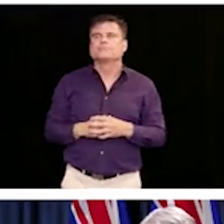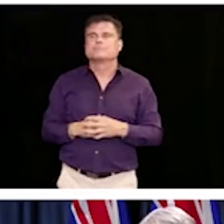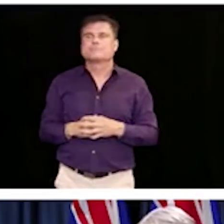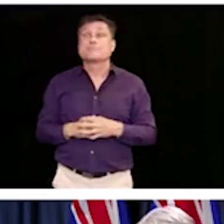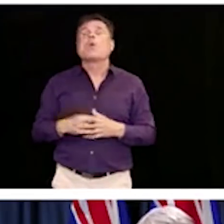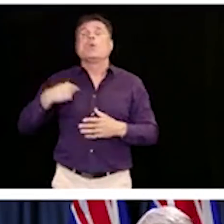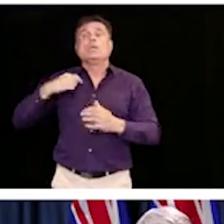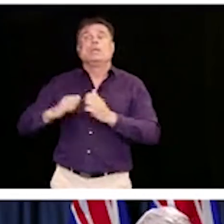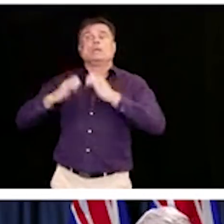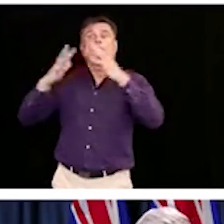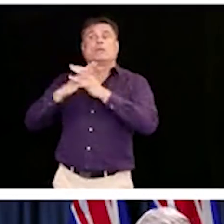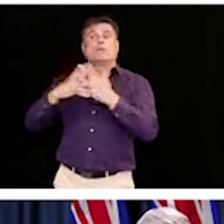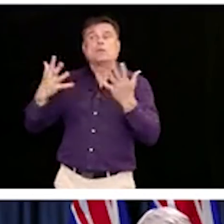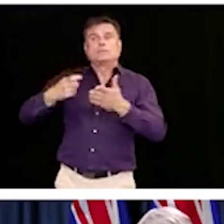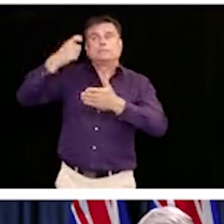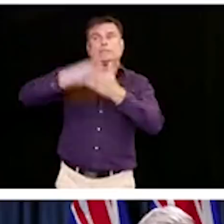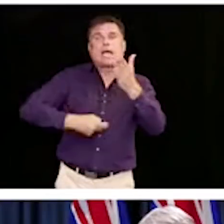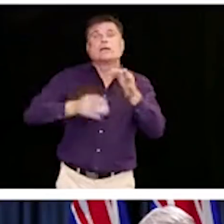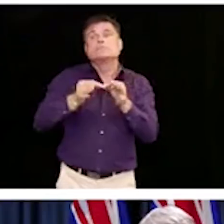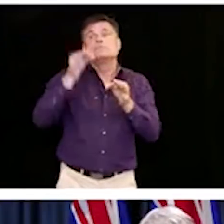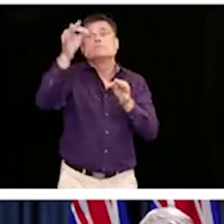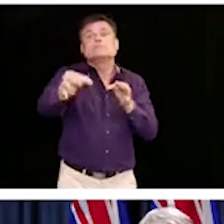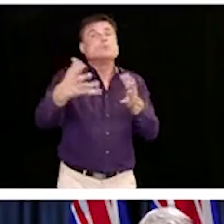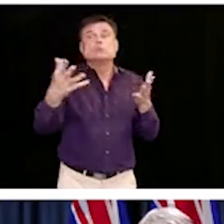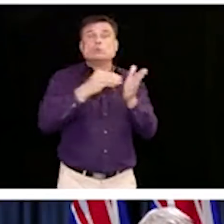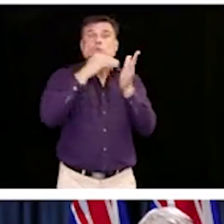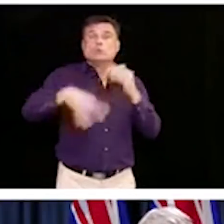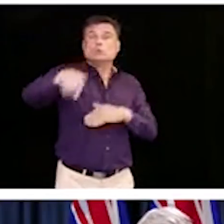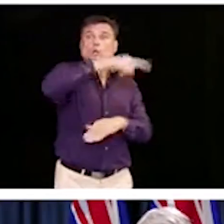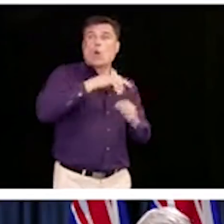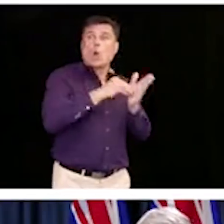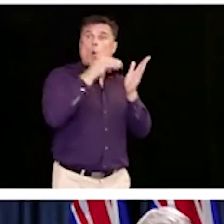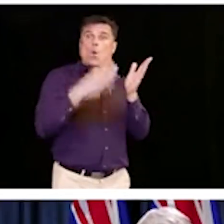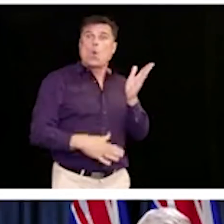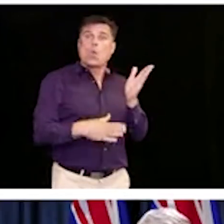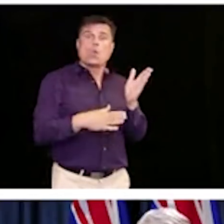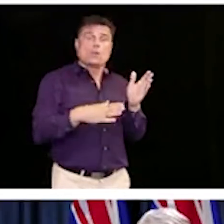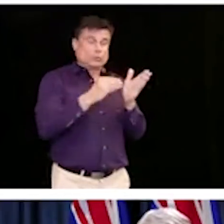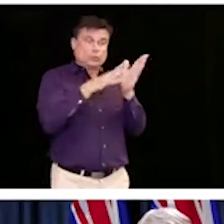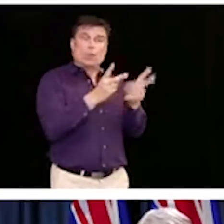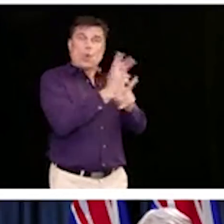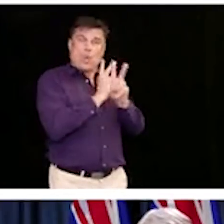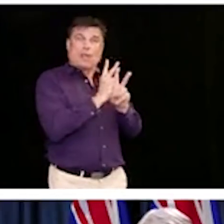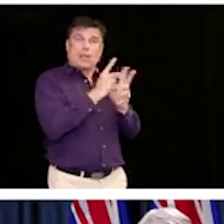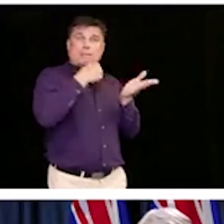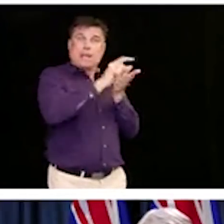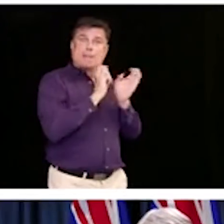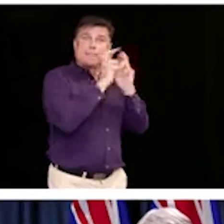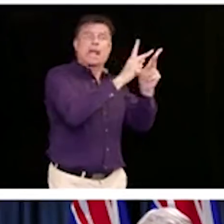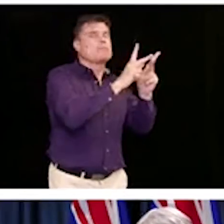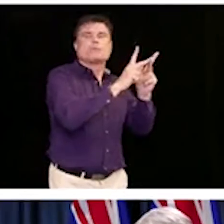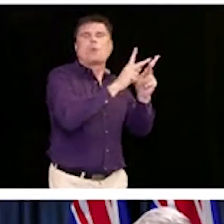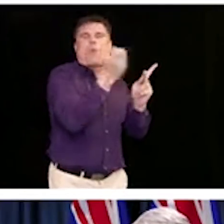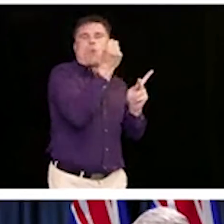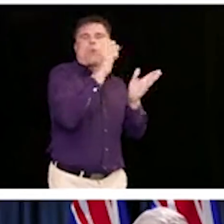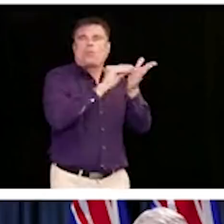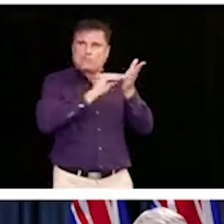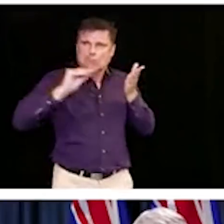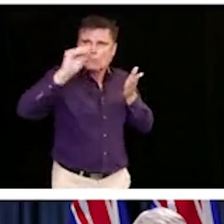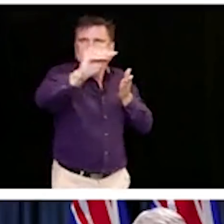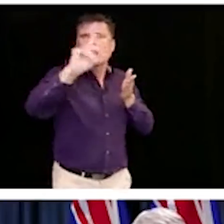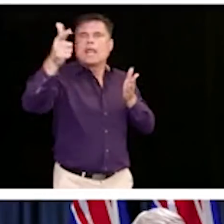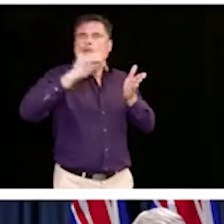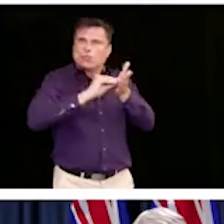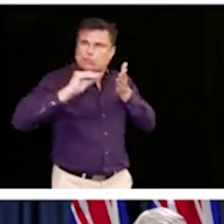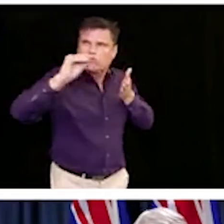measures. That included a 6-month pause on student loans, hydro bill relief and deferral measures, and a number of other